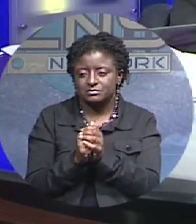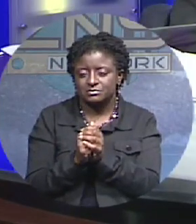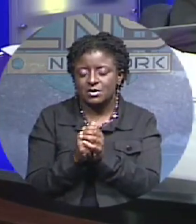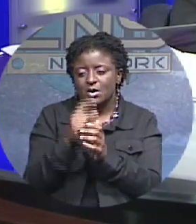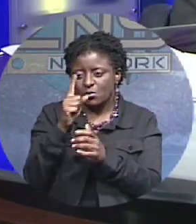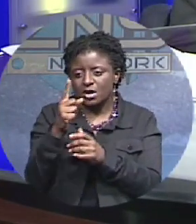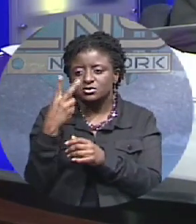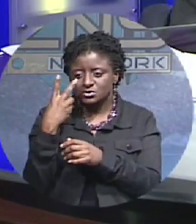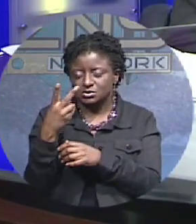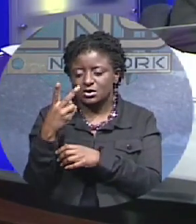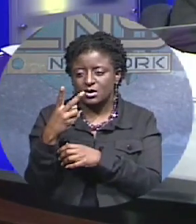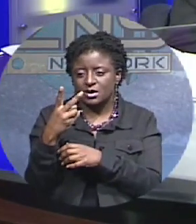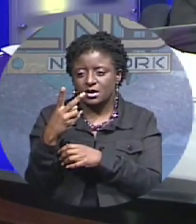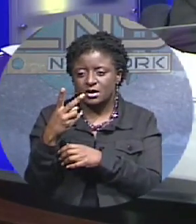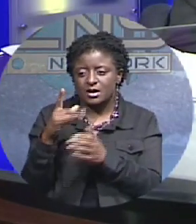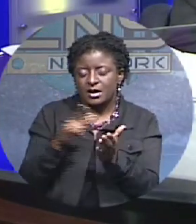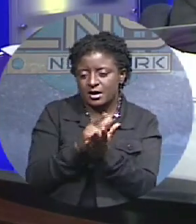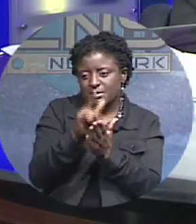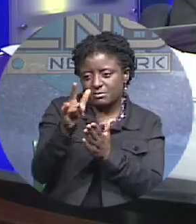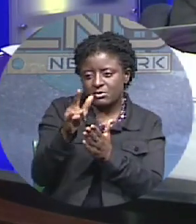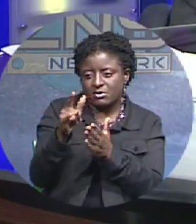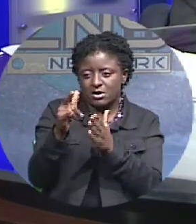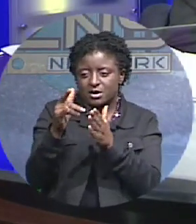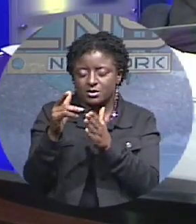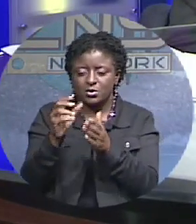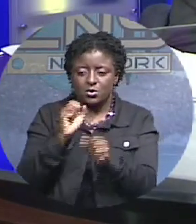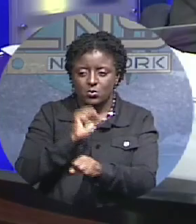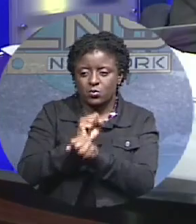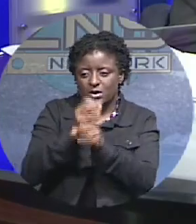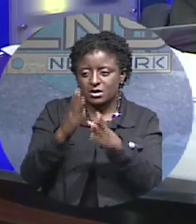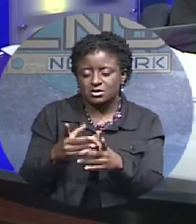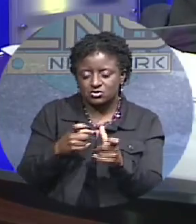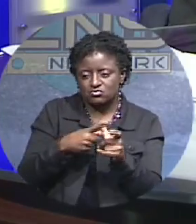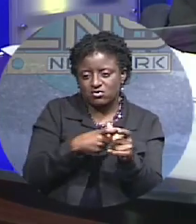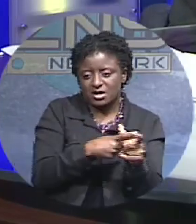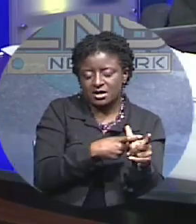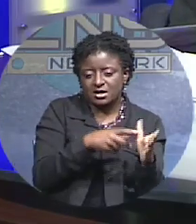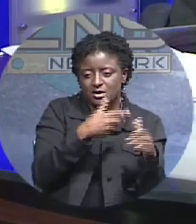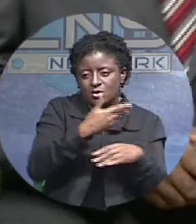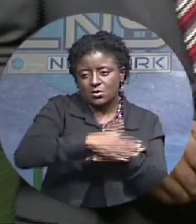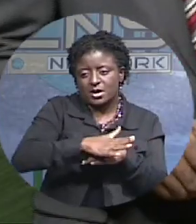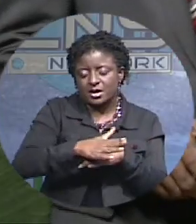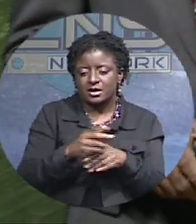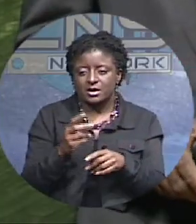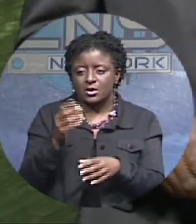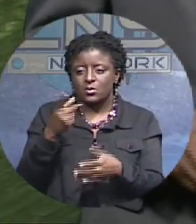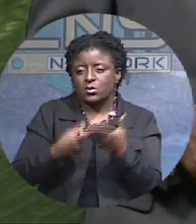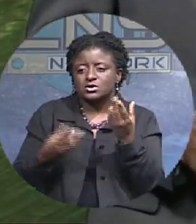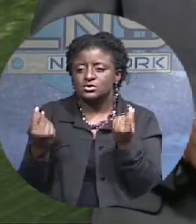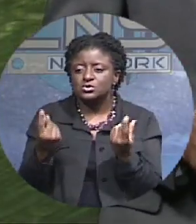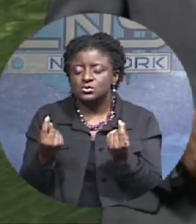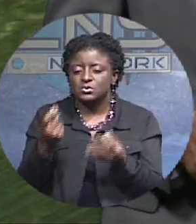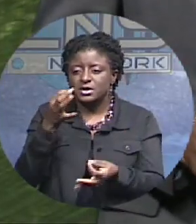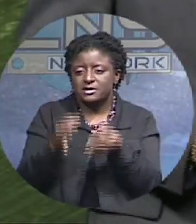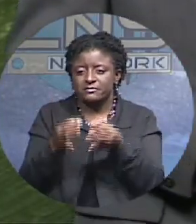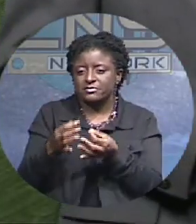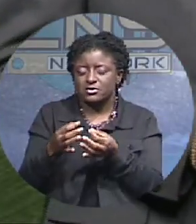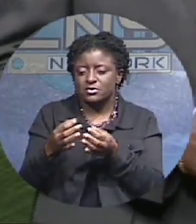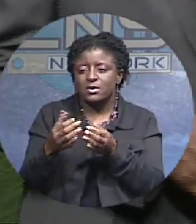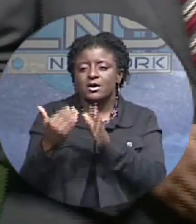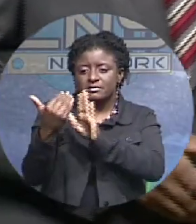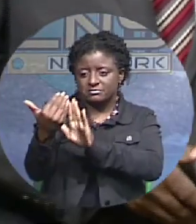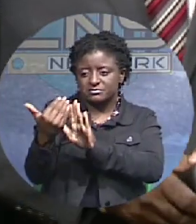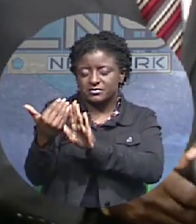workers running away from the tornado. So what do you do if you come face to face with a tornado? Well, if you happen to be on the outdoors,